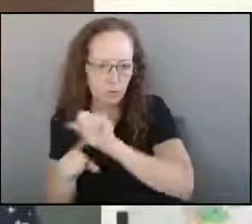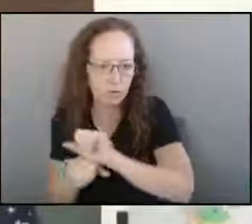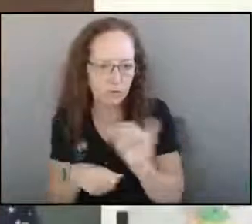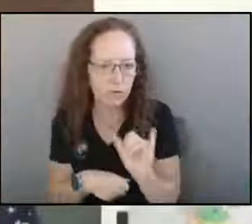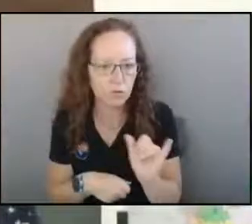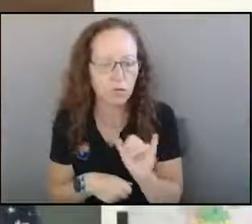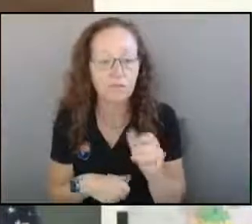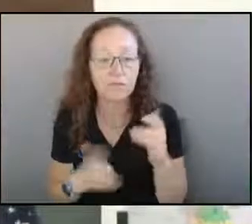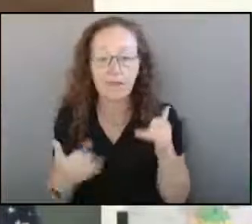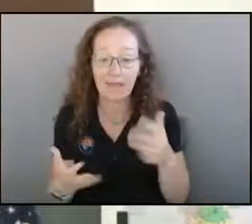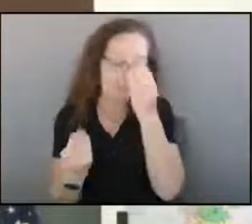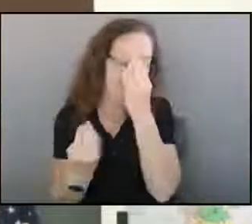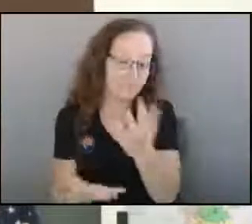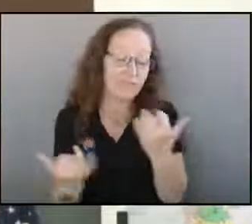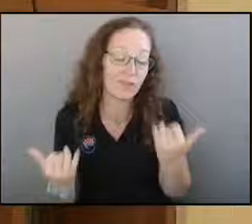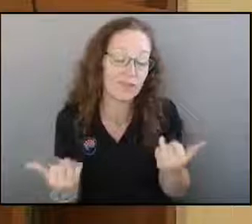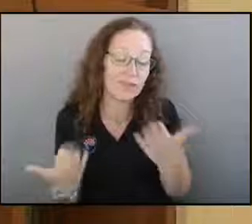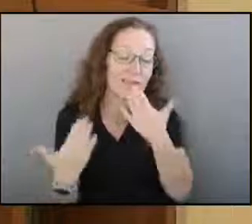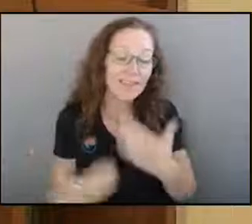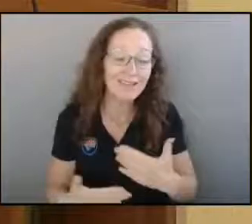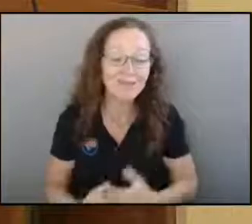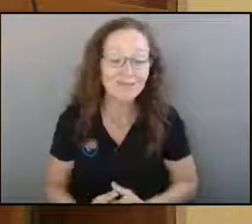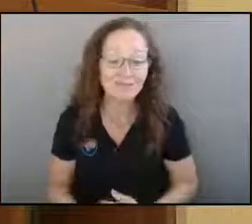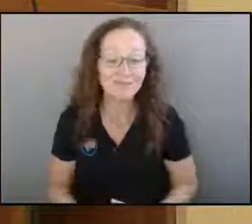for today. Thank you.